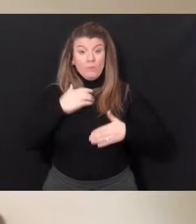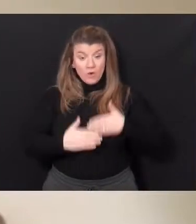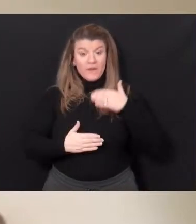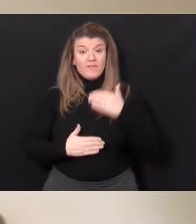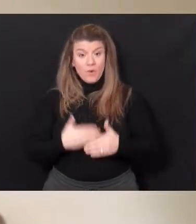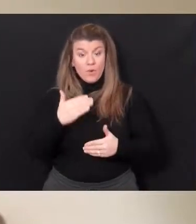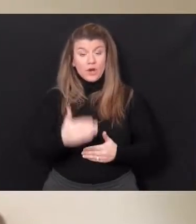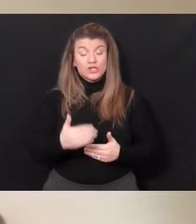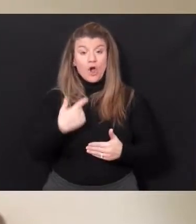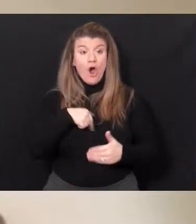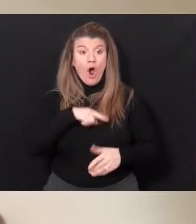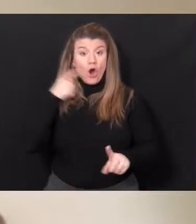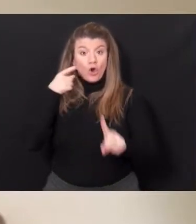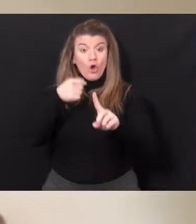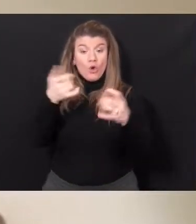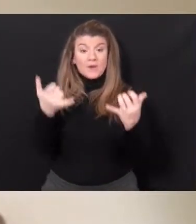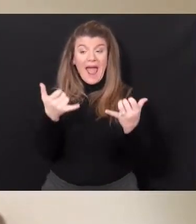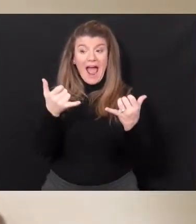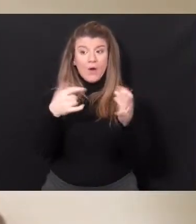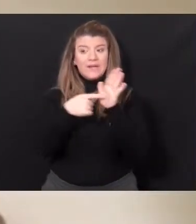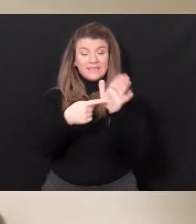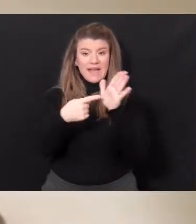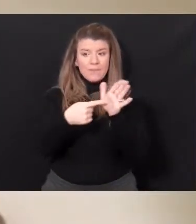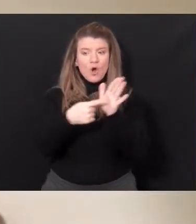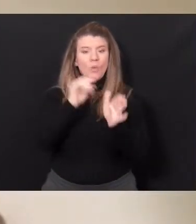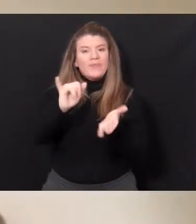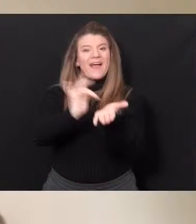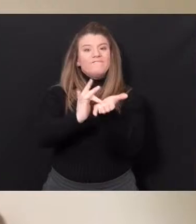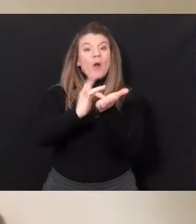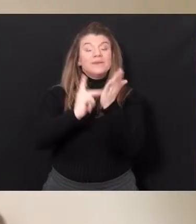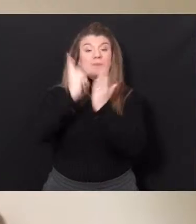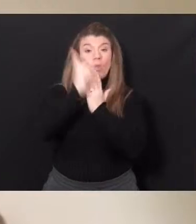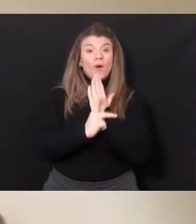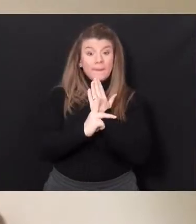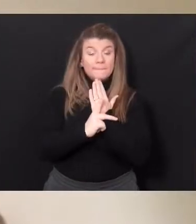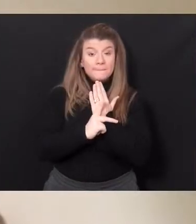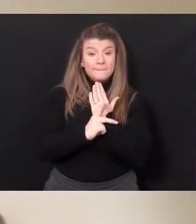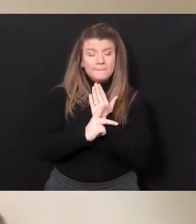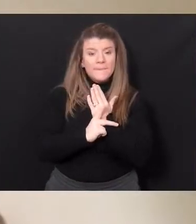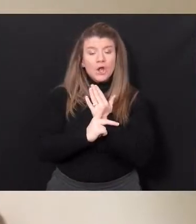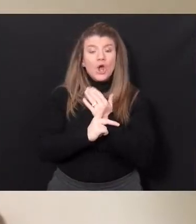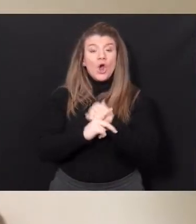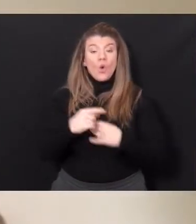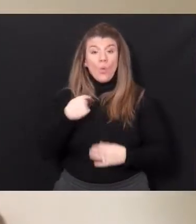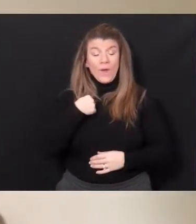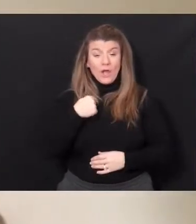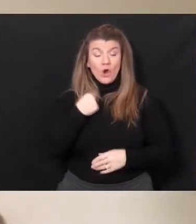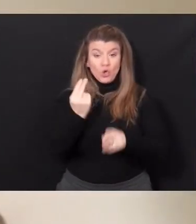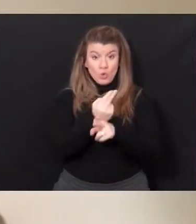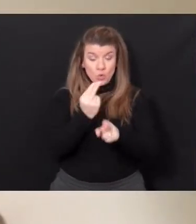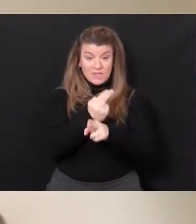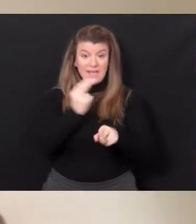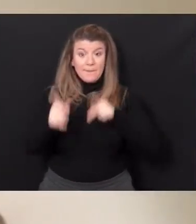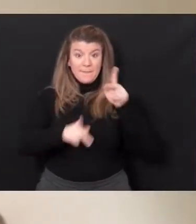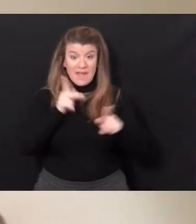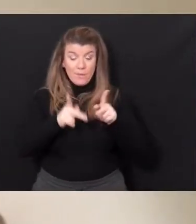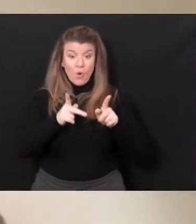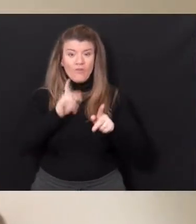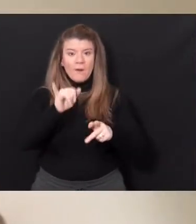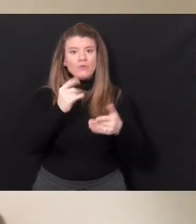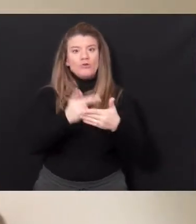we are doing now, for example, with the pharmacy program, we are pulling individuals off of